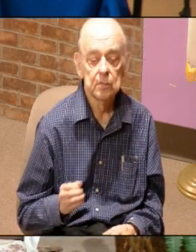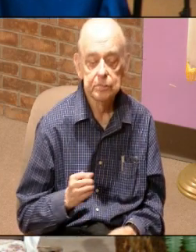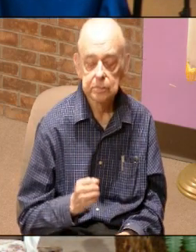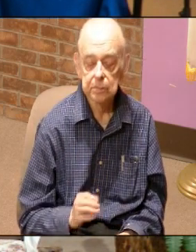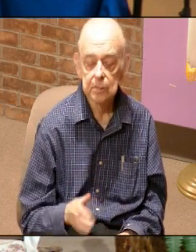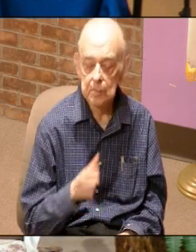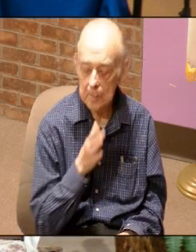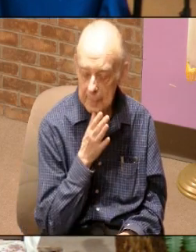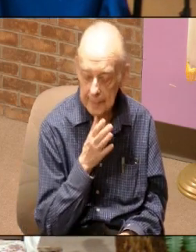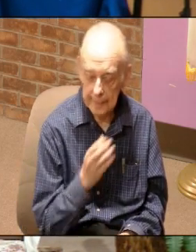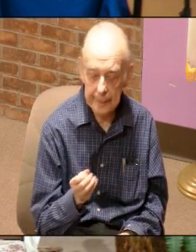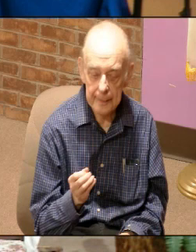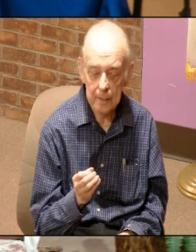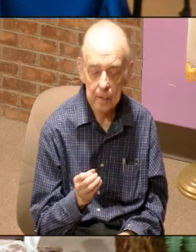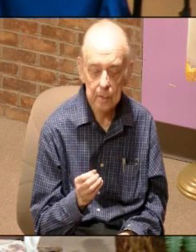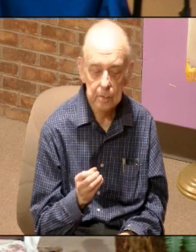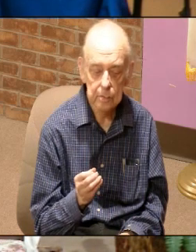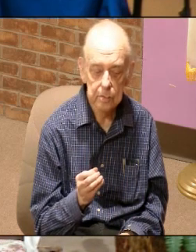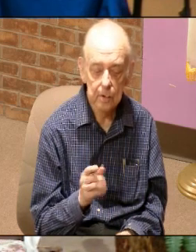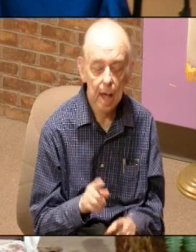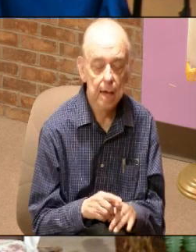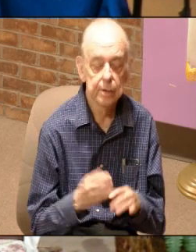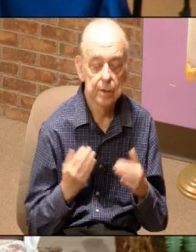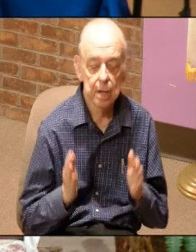mothers as individuals